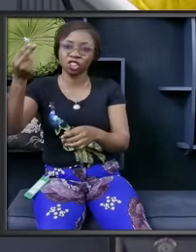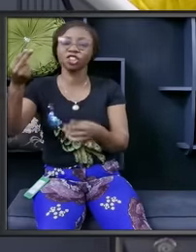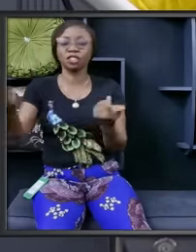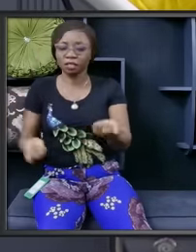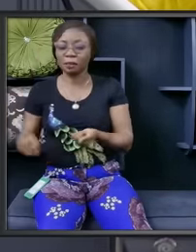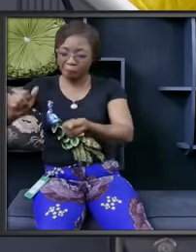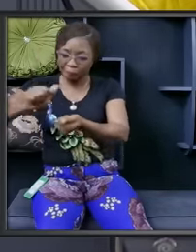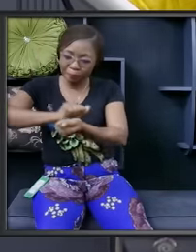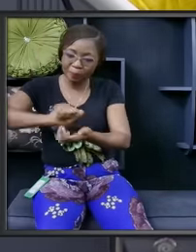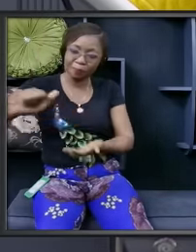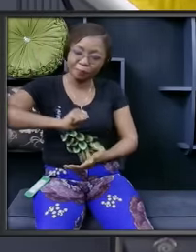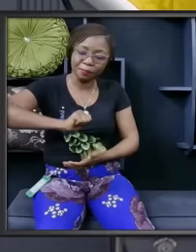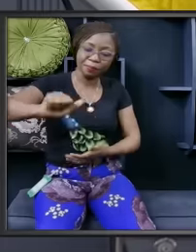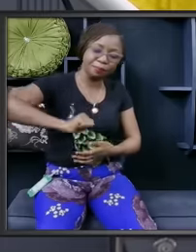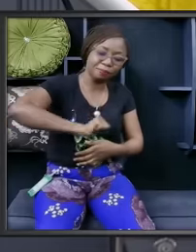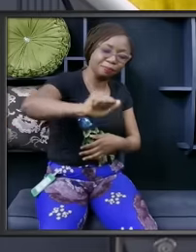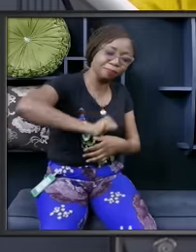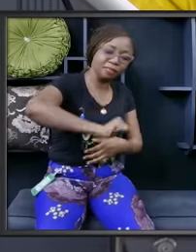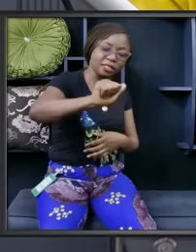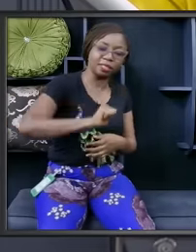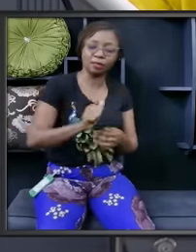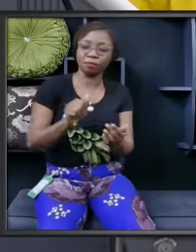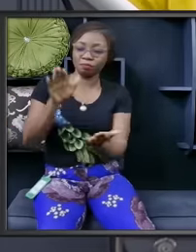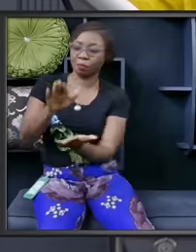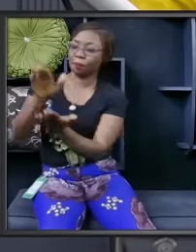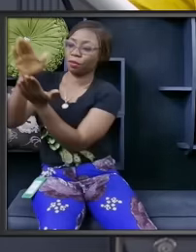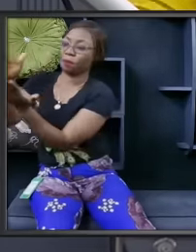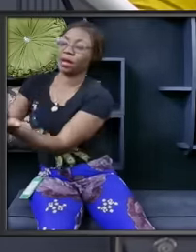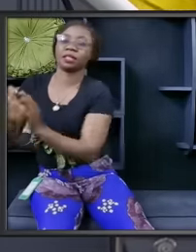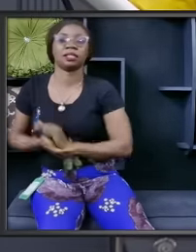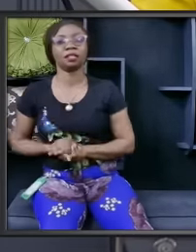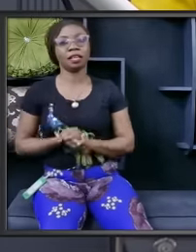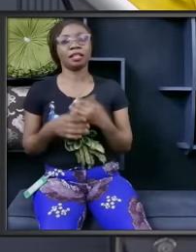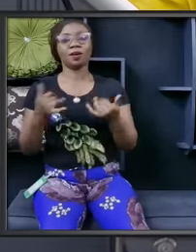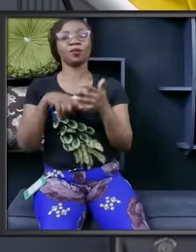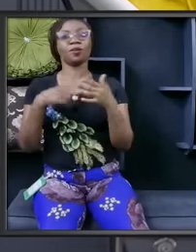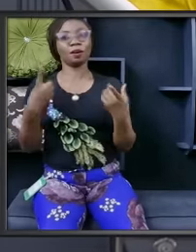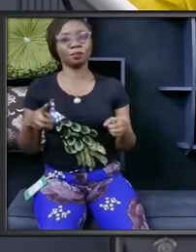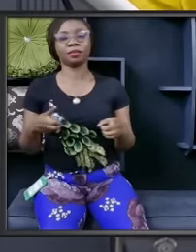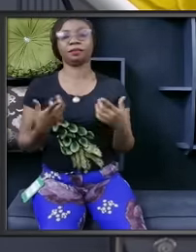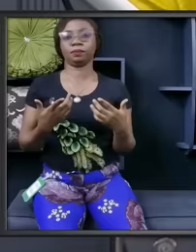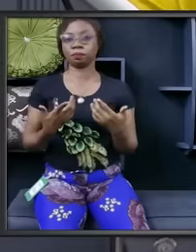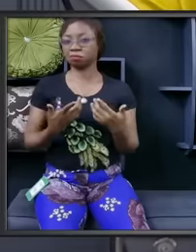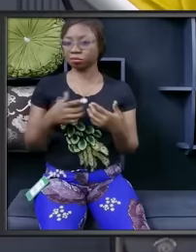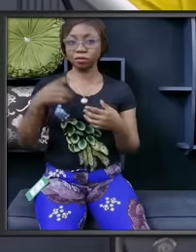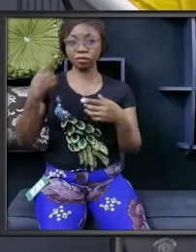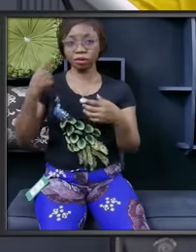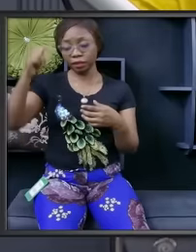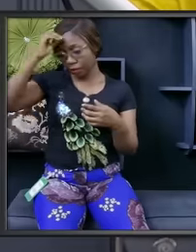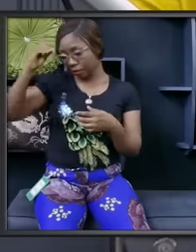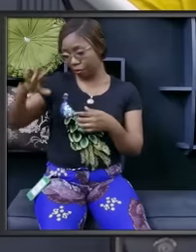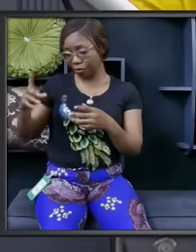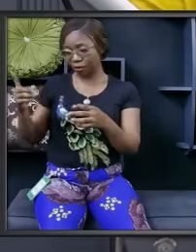for them. So then I go pack them for in wardrobe. So that day, what thing can happen? So that day, now but Onyebuchi come inside. We're living